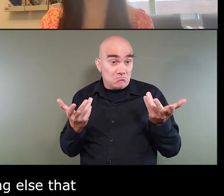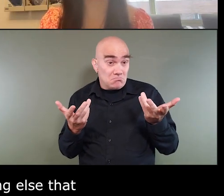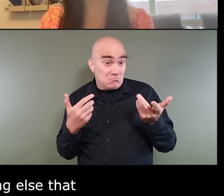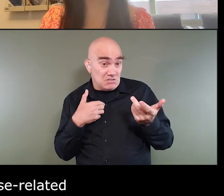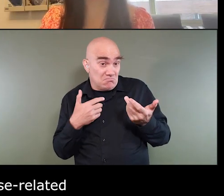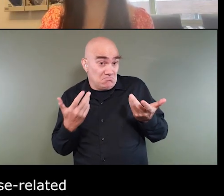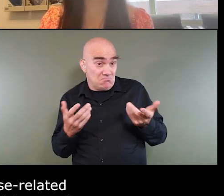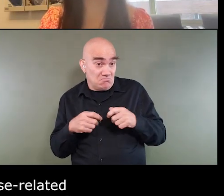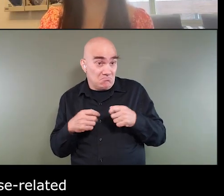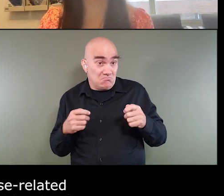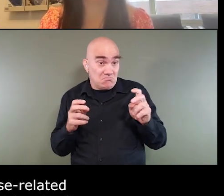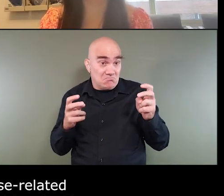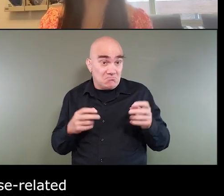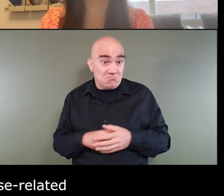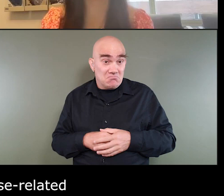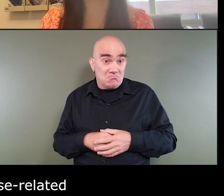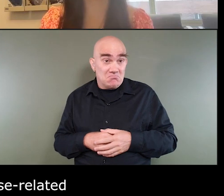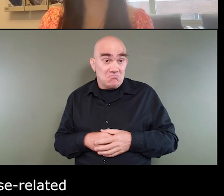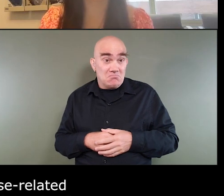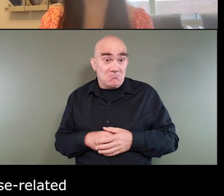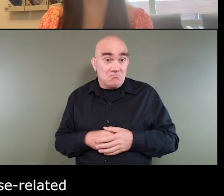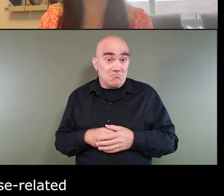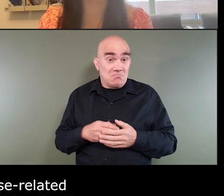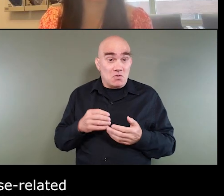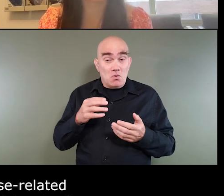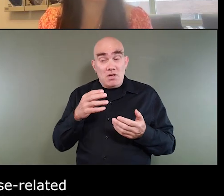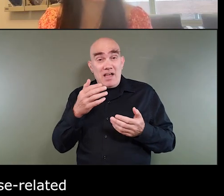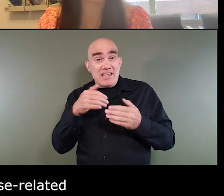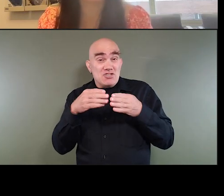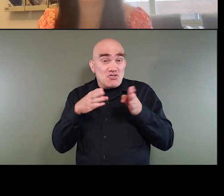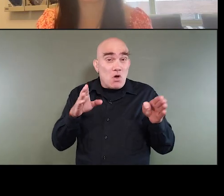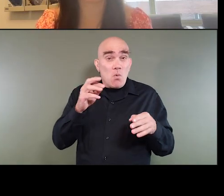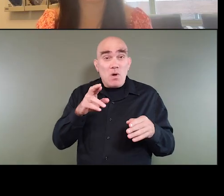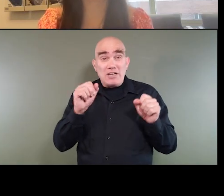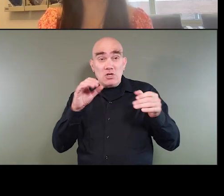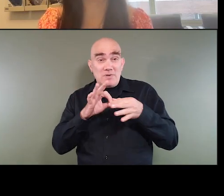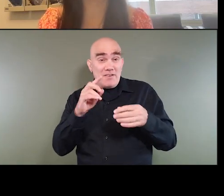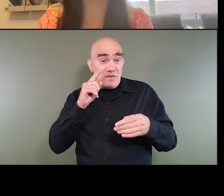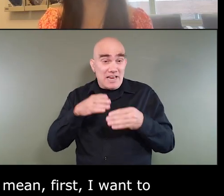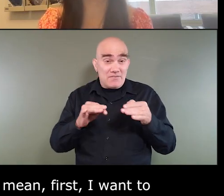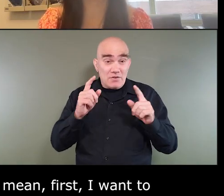add in general or exercise related for the end of the interview?